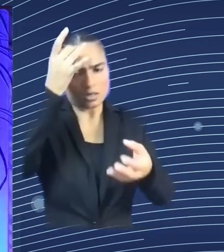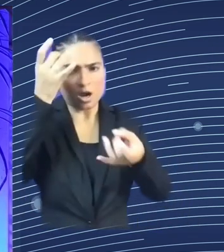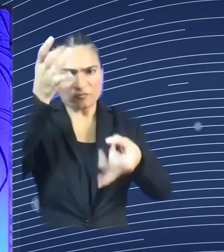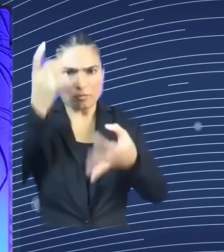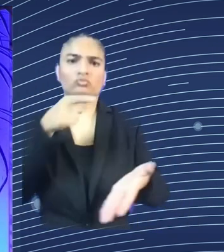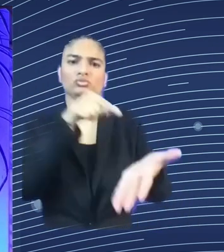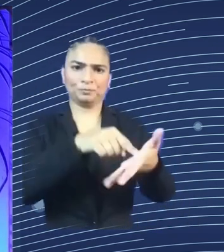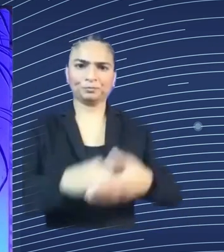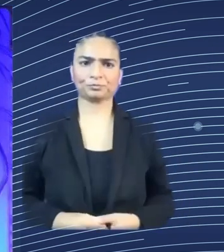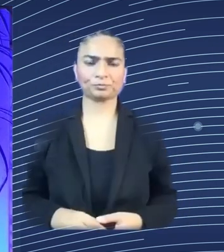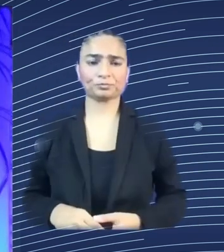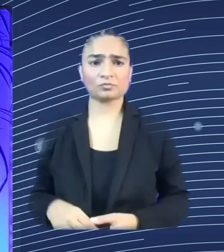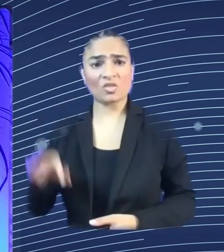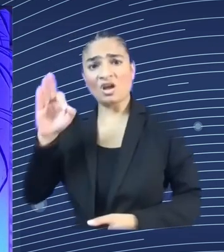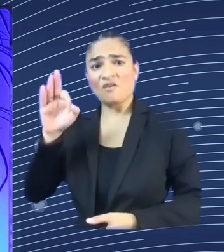that I formulated a bit ago?